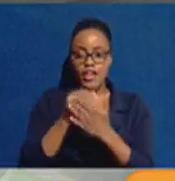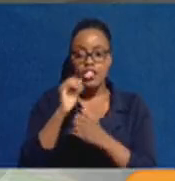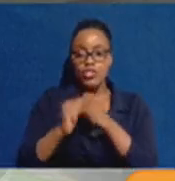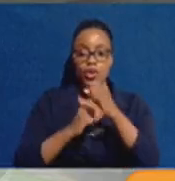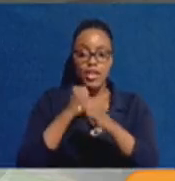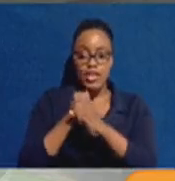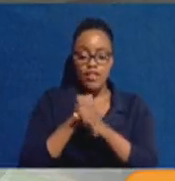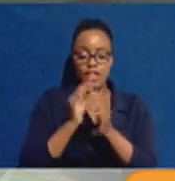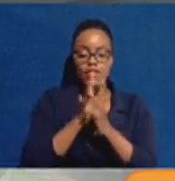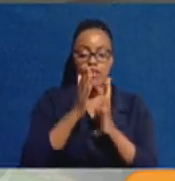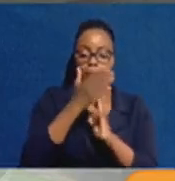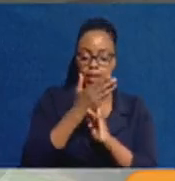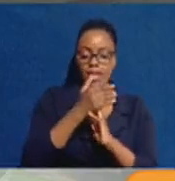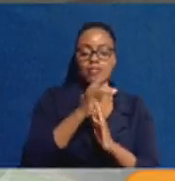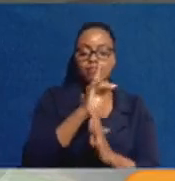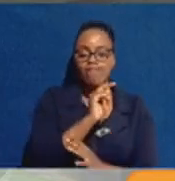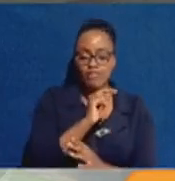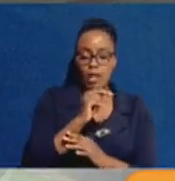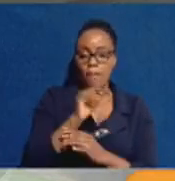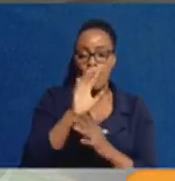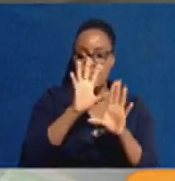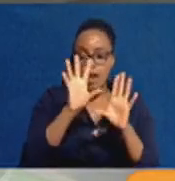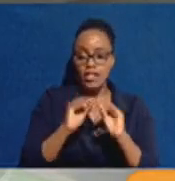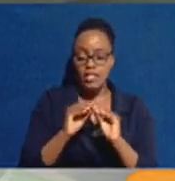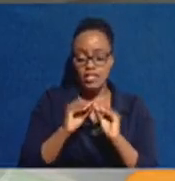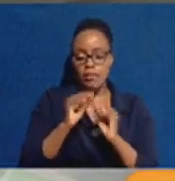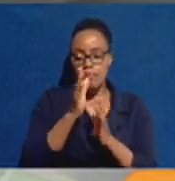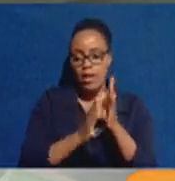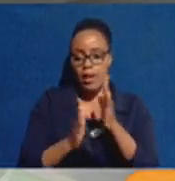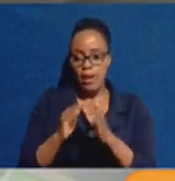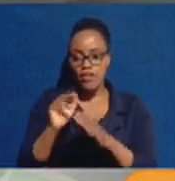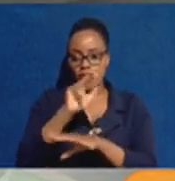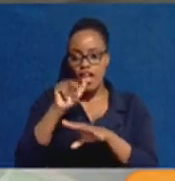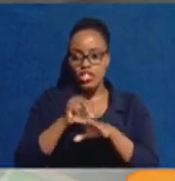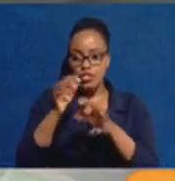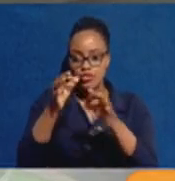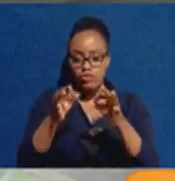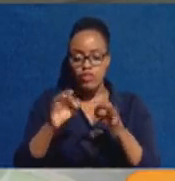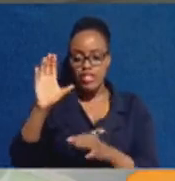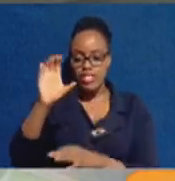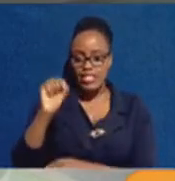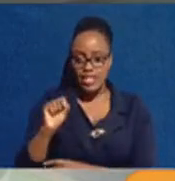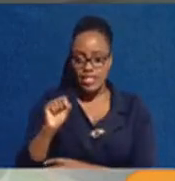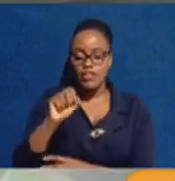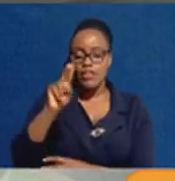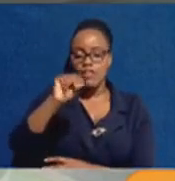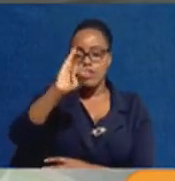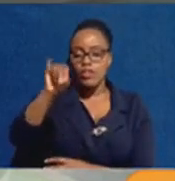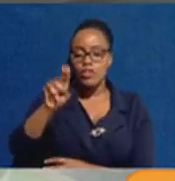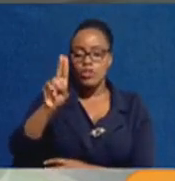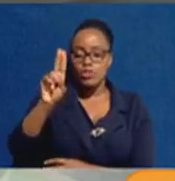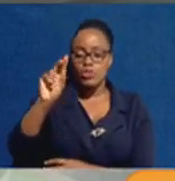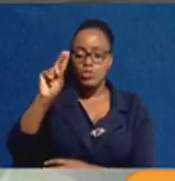and medium-term budget preparation process, the National Treasury and Economic Planning Cabinet Secretary Njuguna